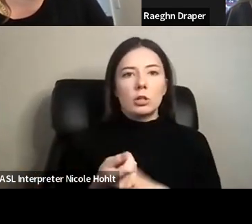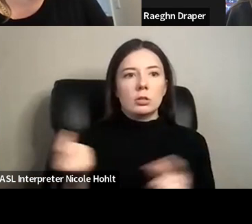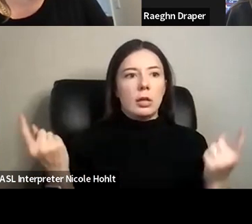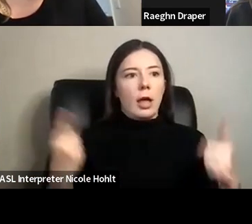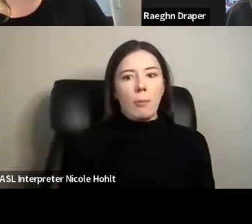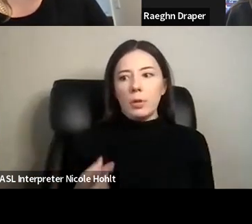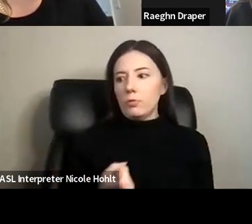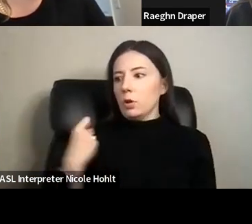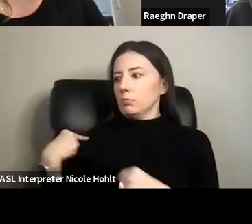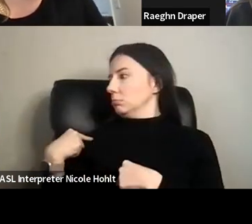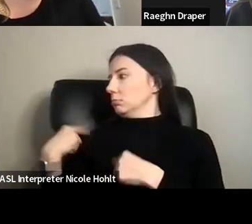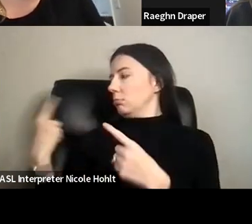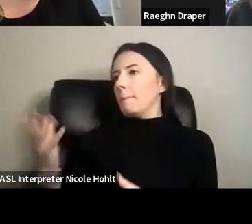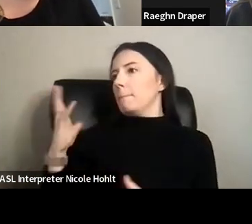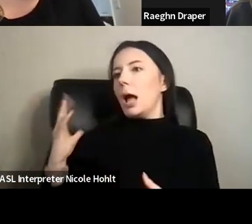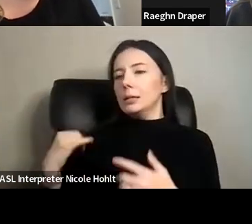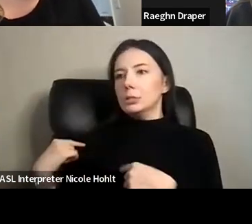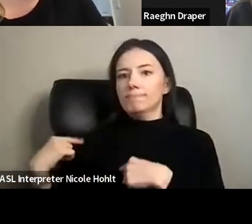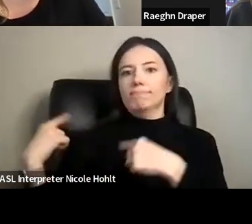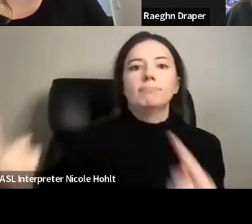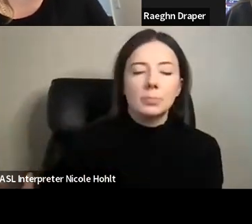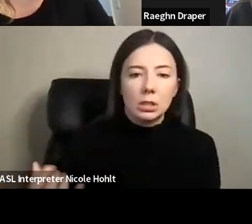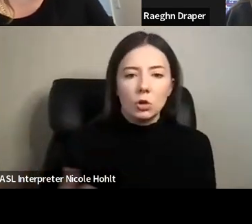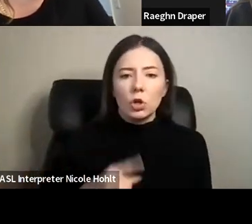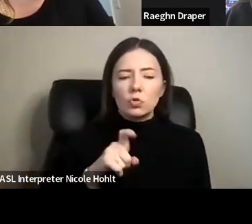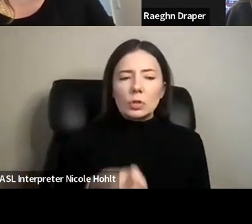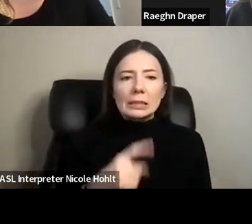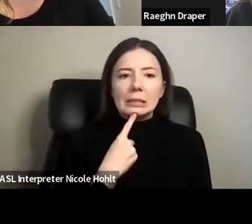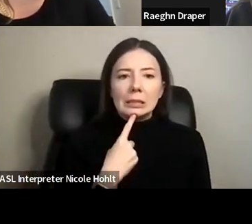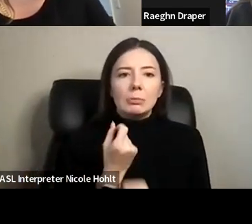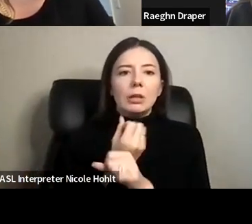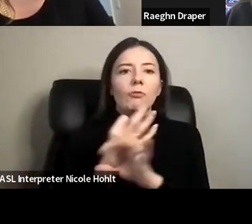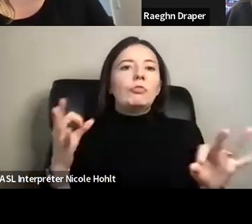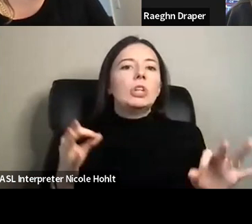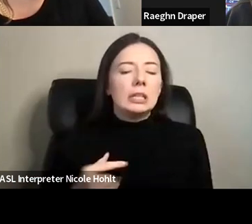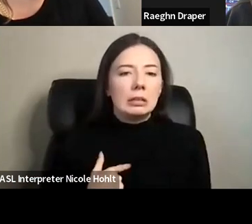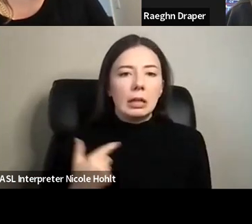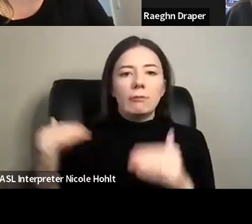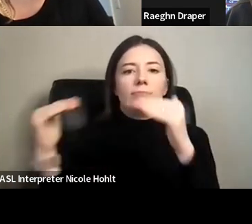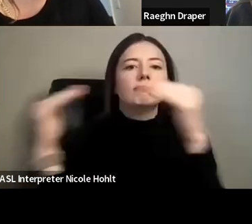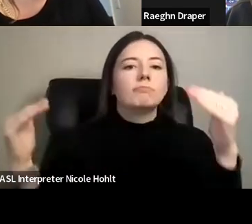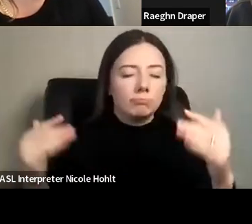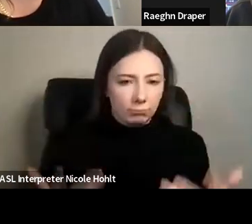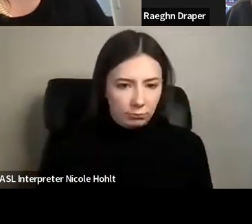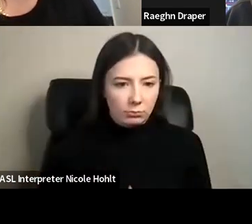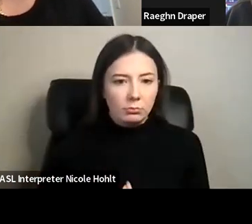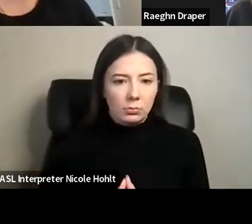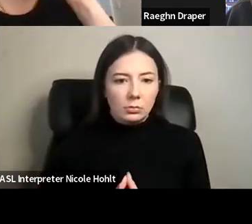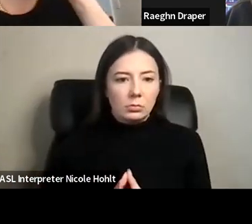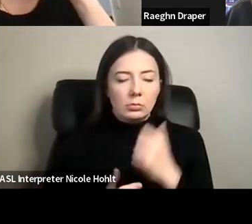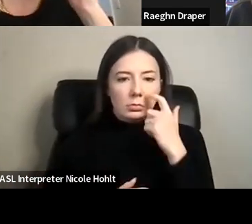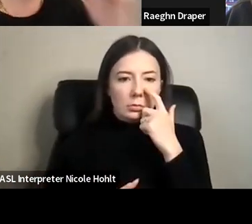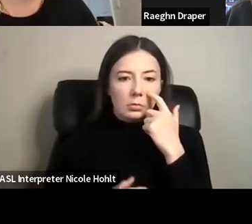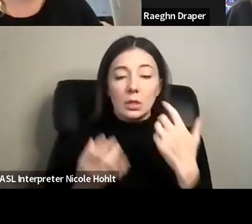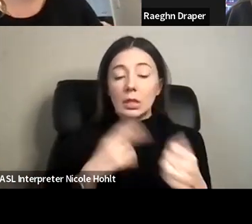history right. From emancipation, this has been going on. And also that the